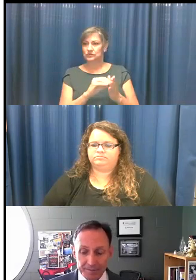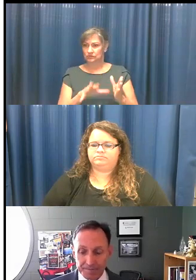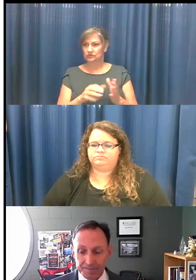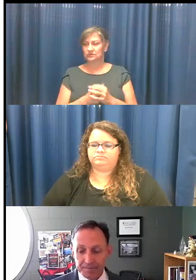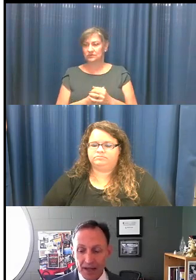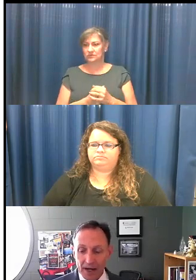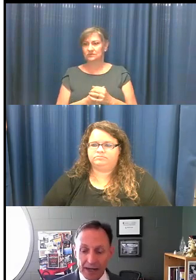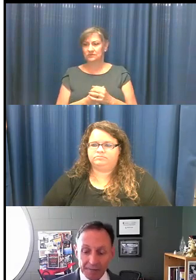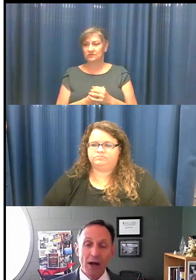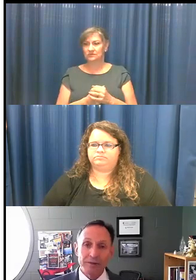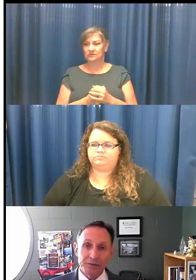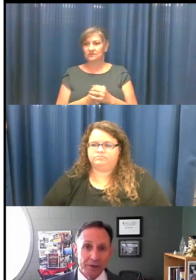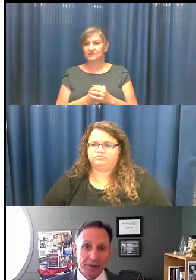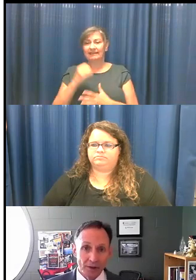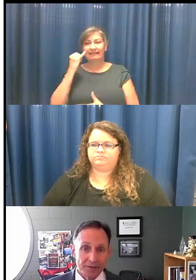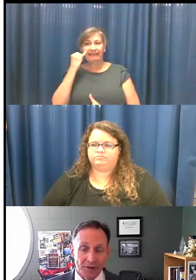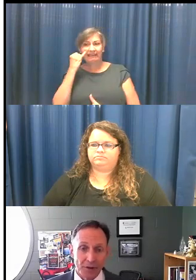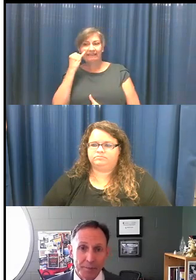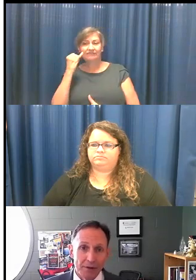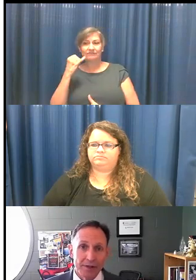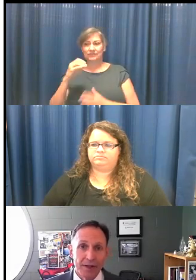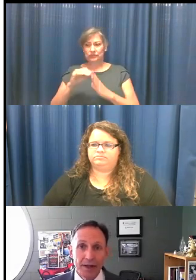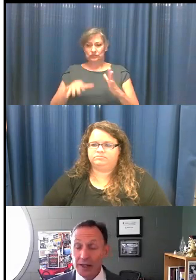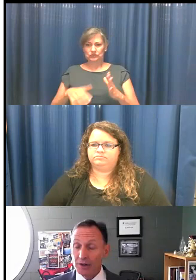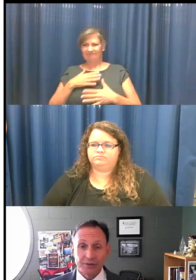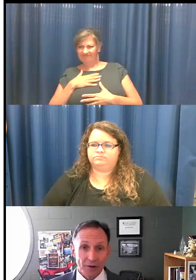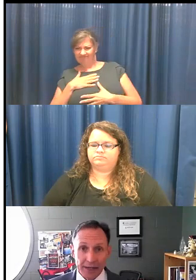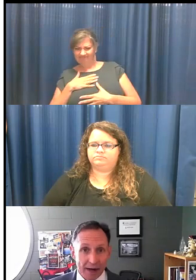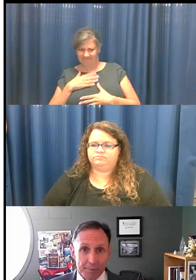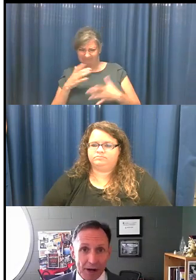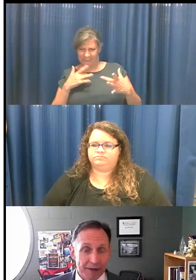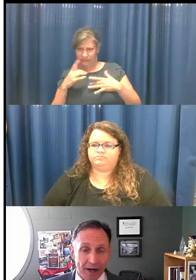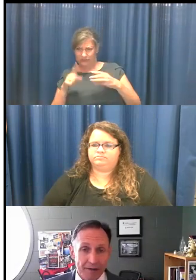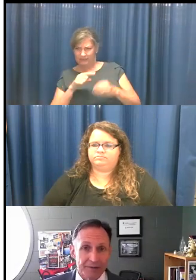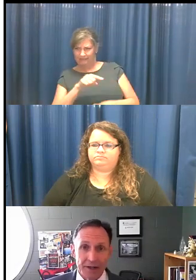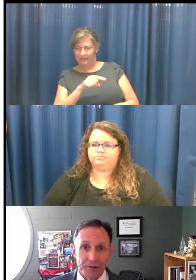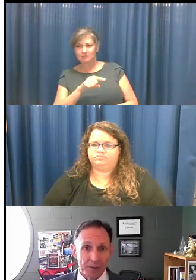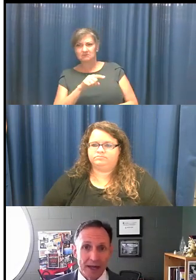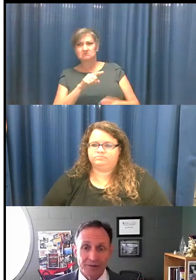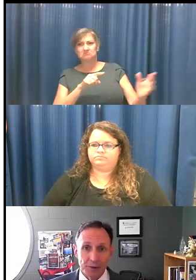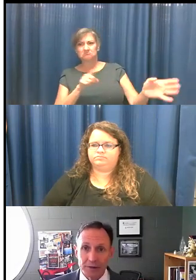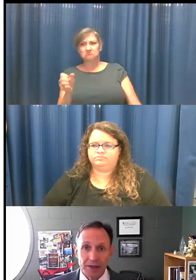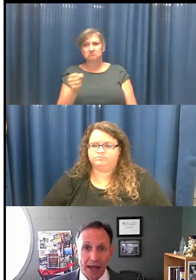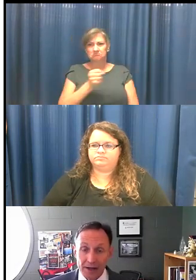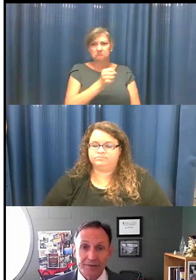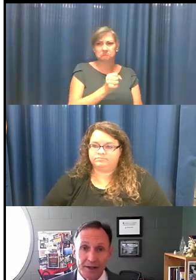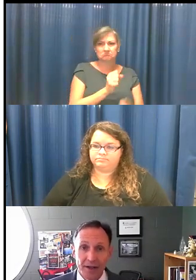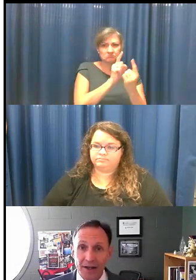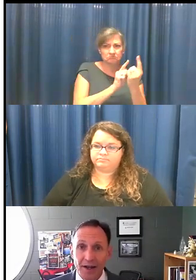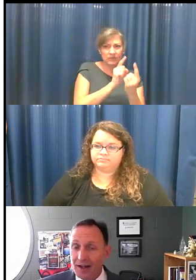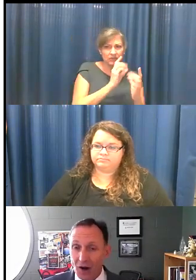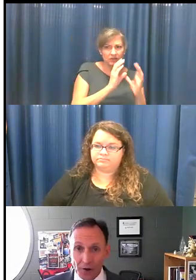classes. If you have a student you're concerned about, you could certainly have a private conversation with that student to